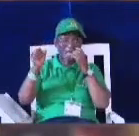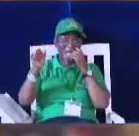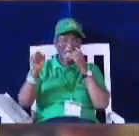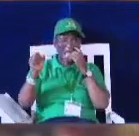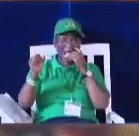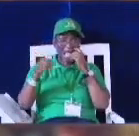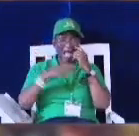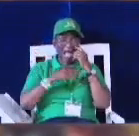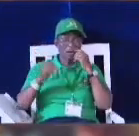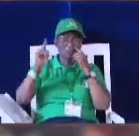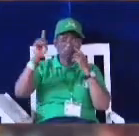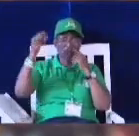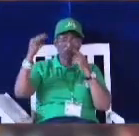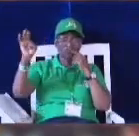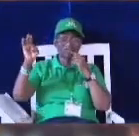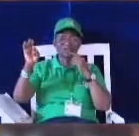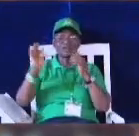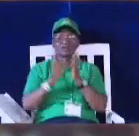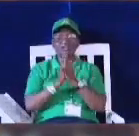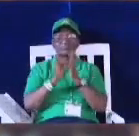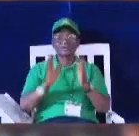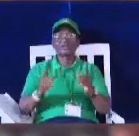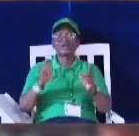And one of the prayer points,